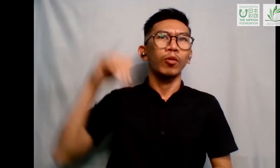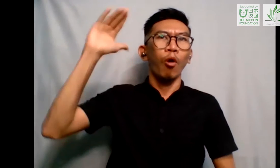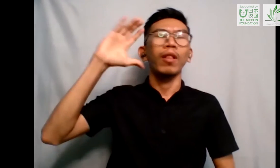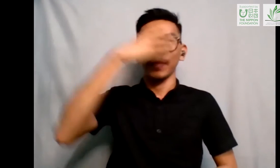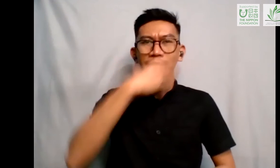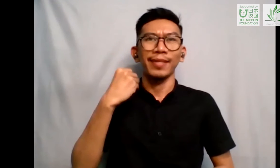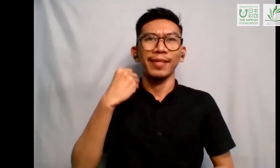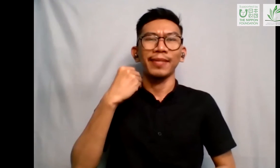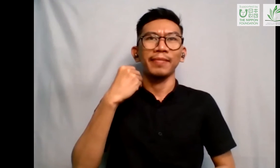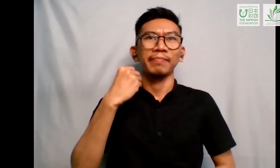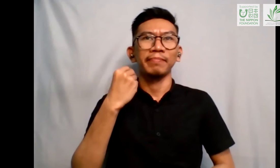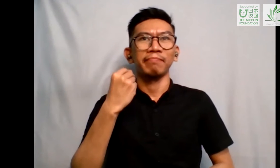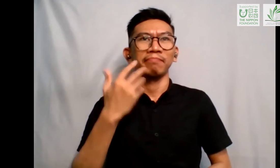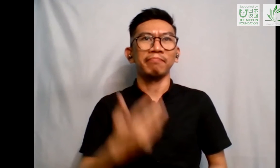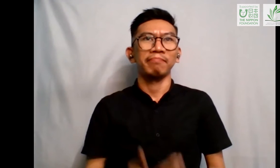Okay.